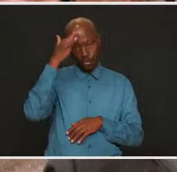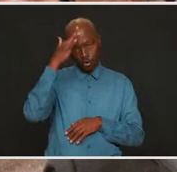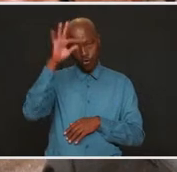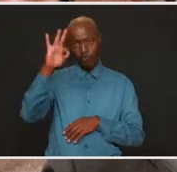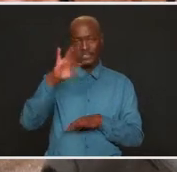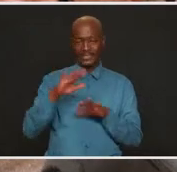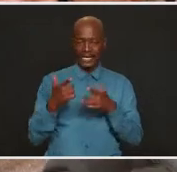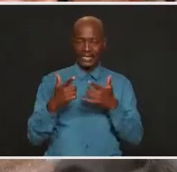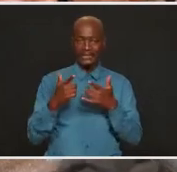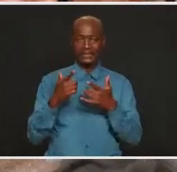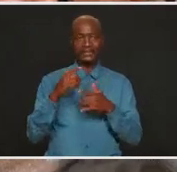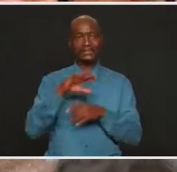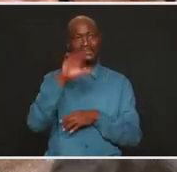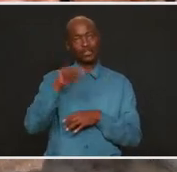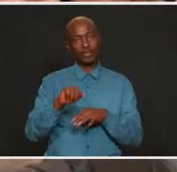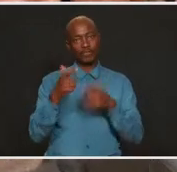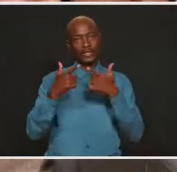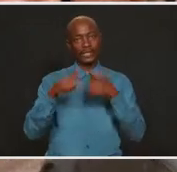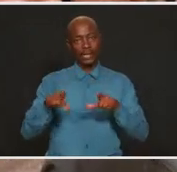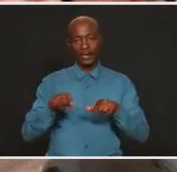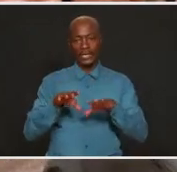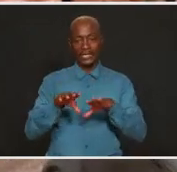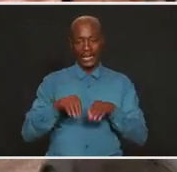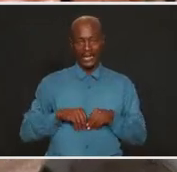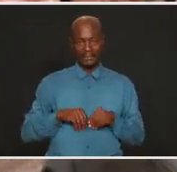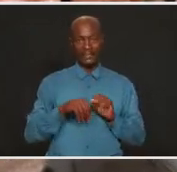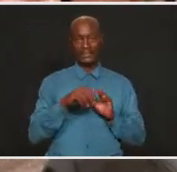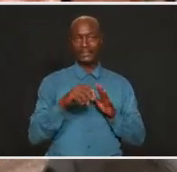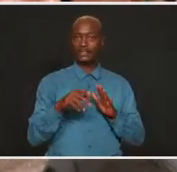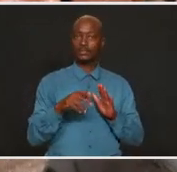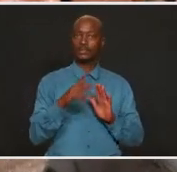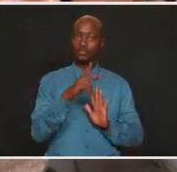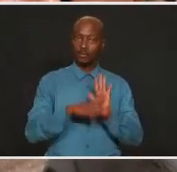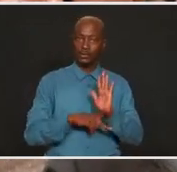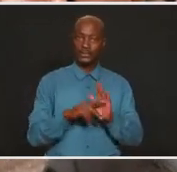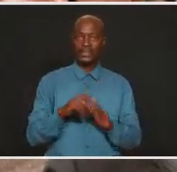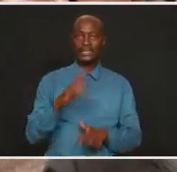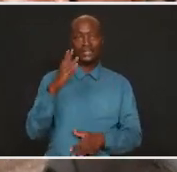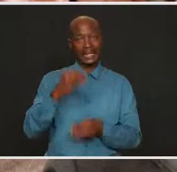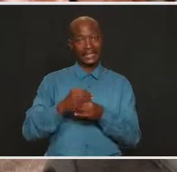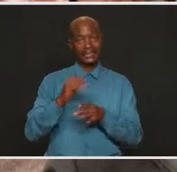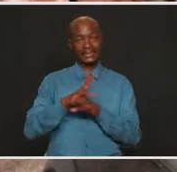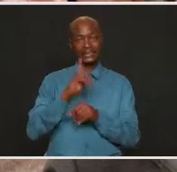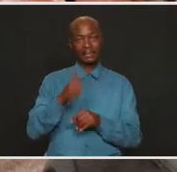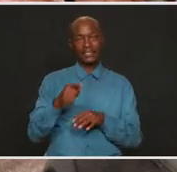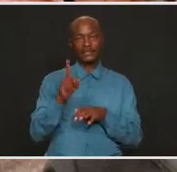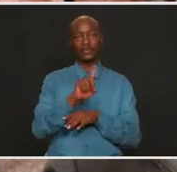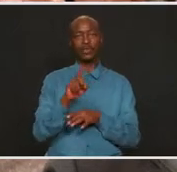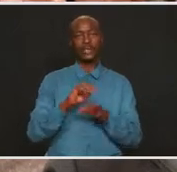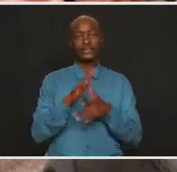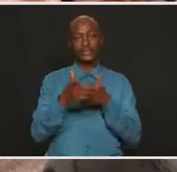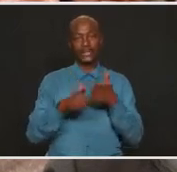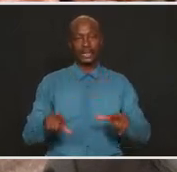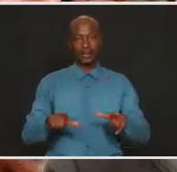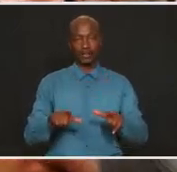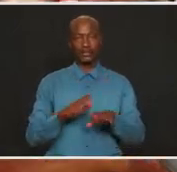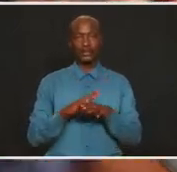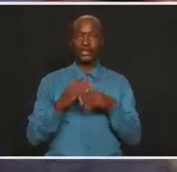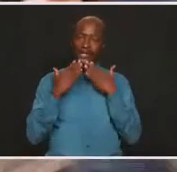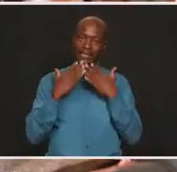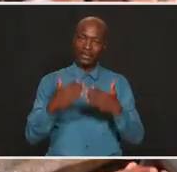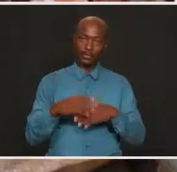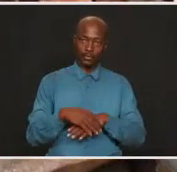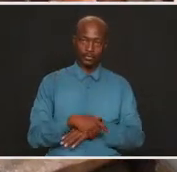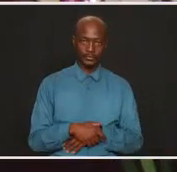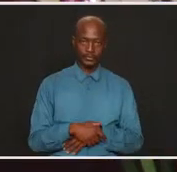African language in the admission police the addition it must be the sign language I thank you